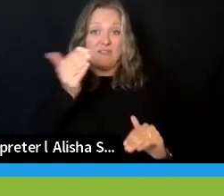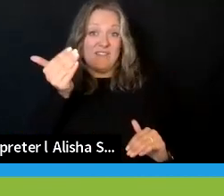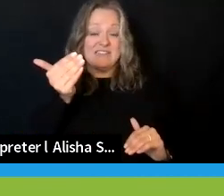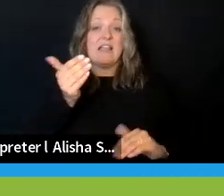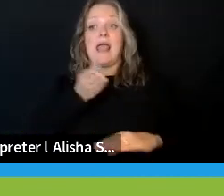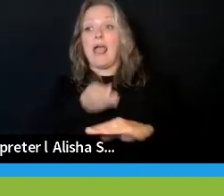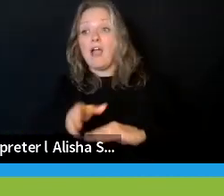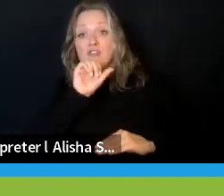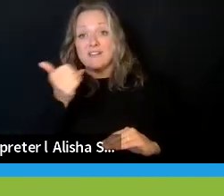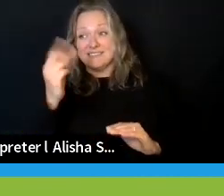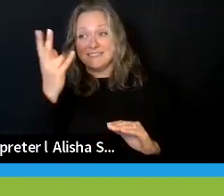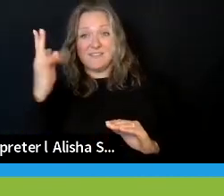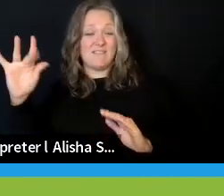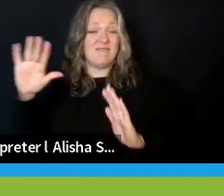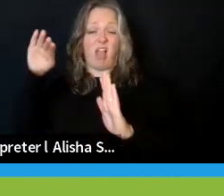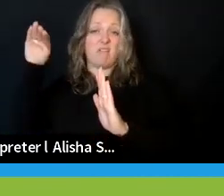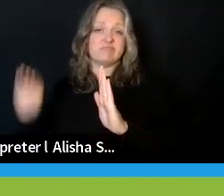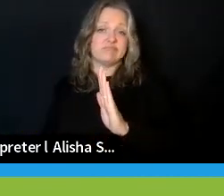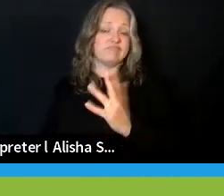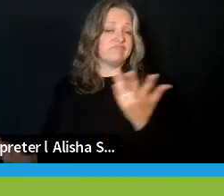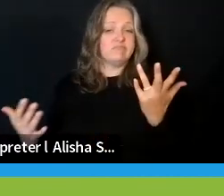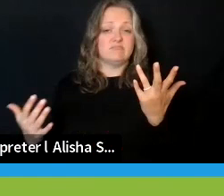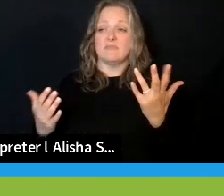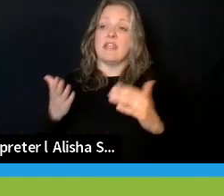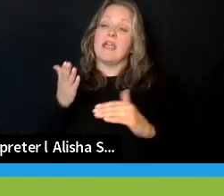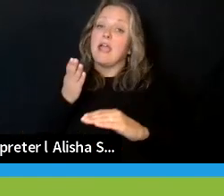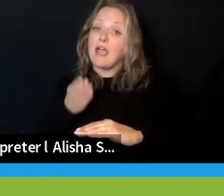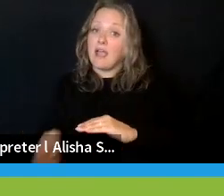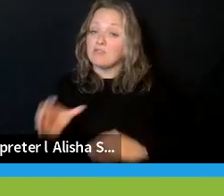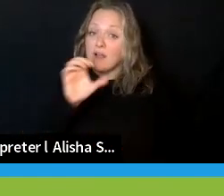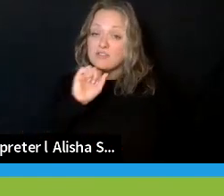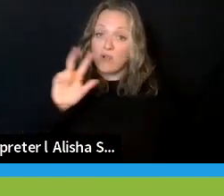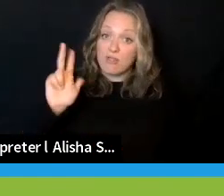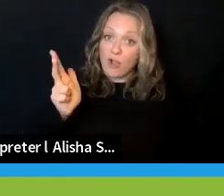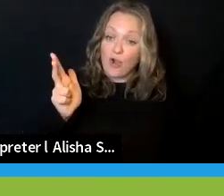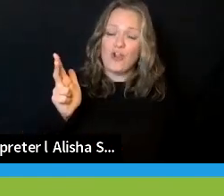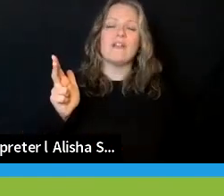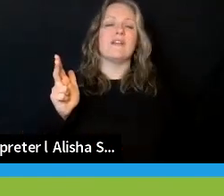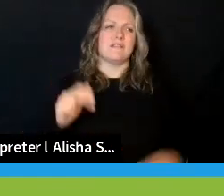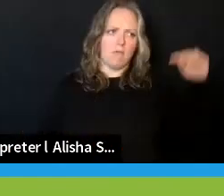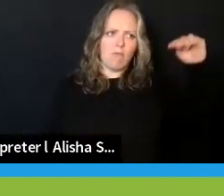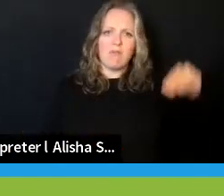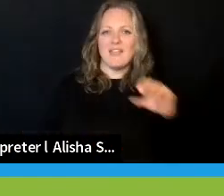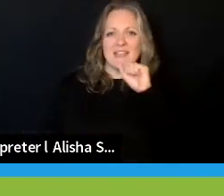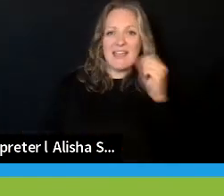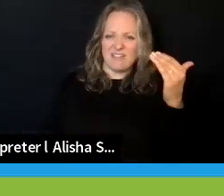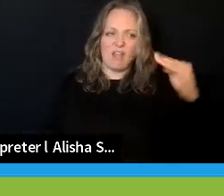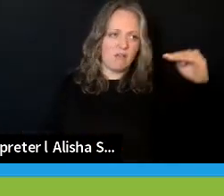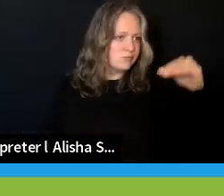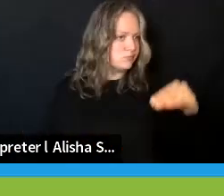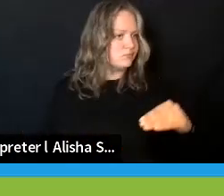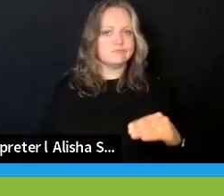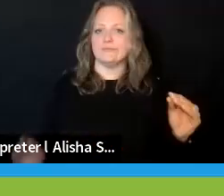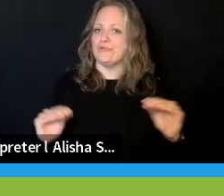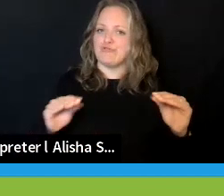then on the other side of emerging adulthood at age 30 is when we see a spike in people engaging back in